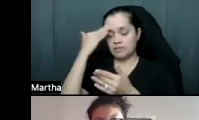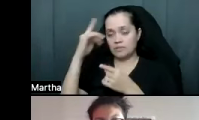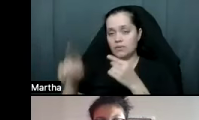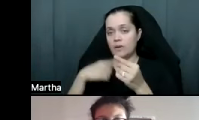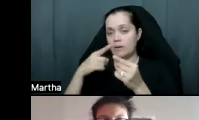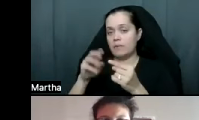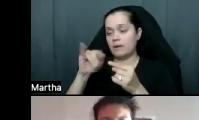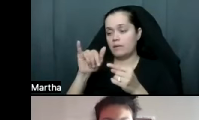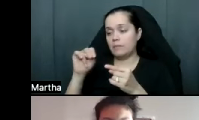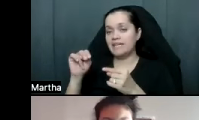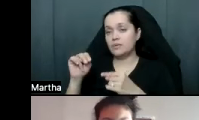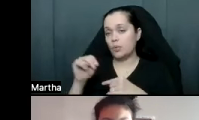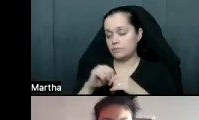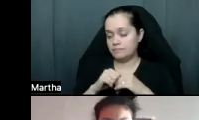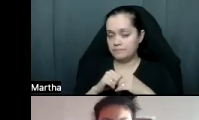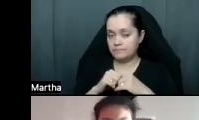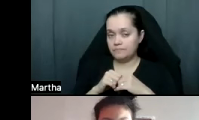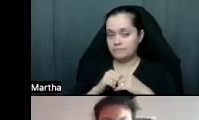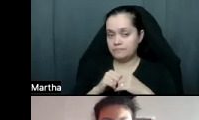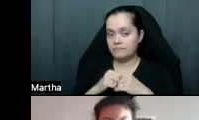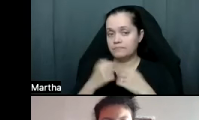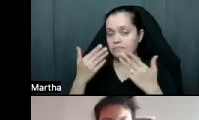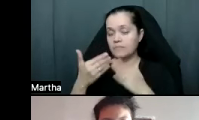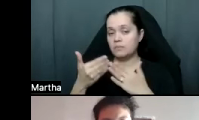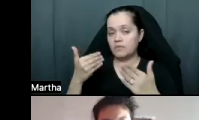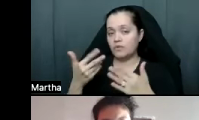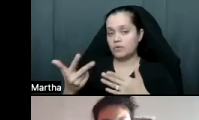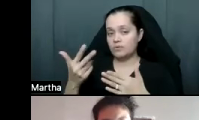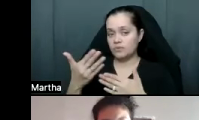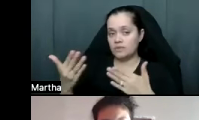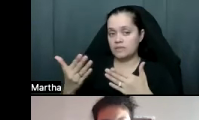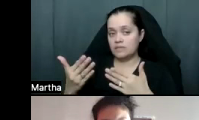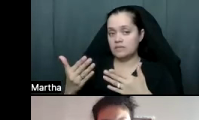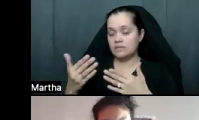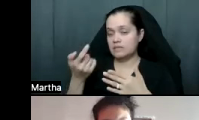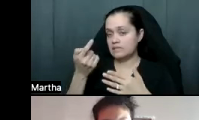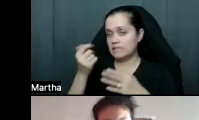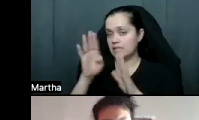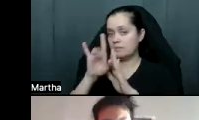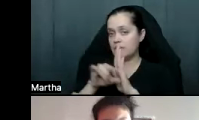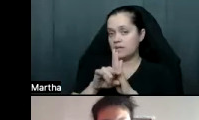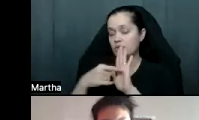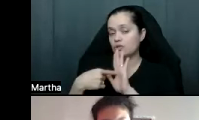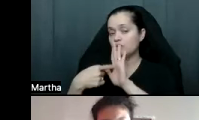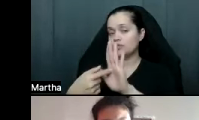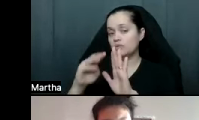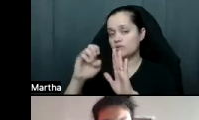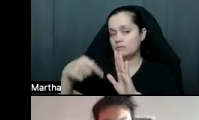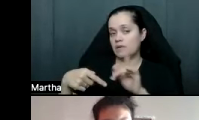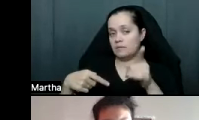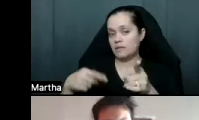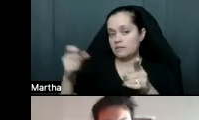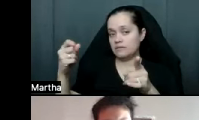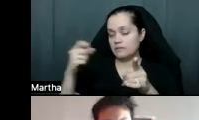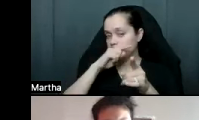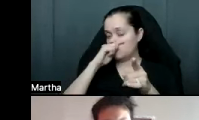about Minnesota. Well, before those 3 things, just a little background showing you on the map, indeed,